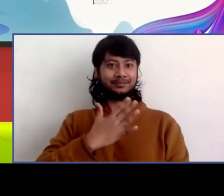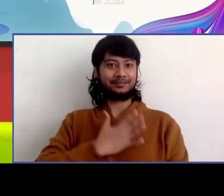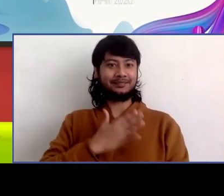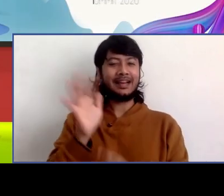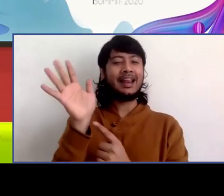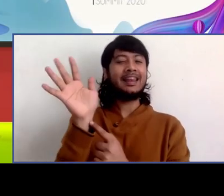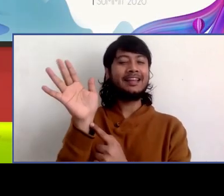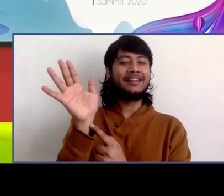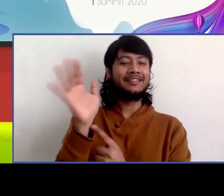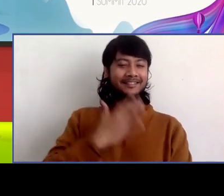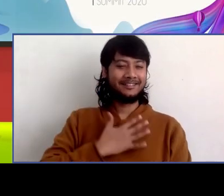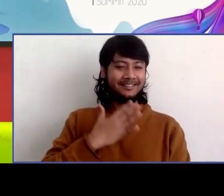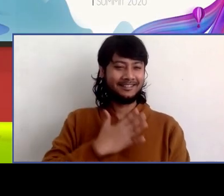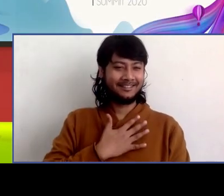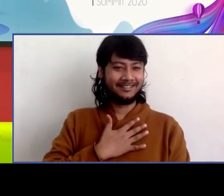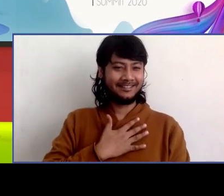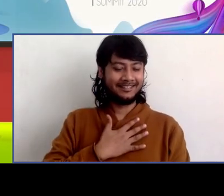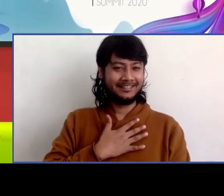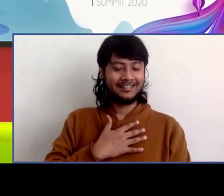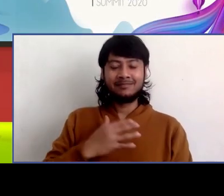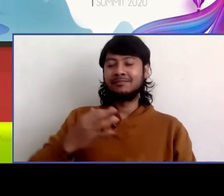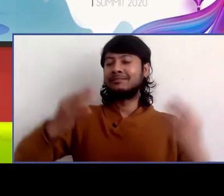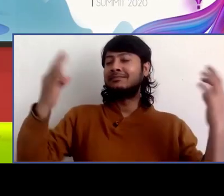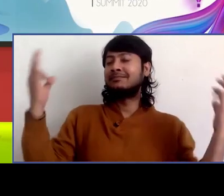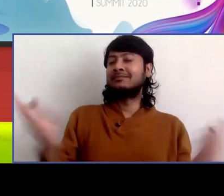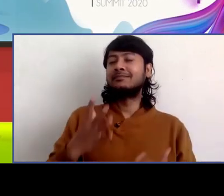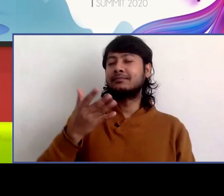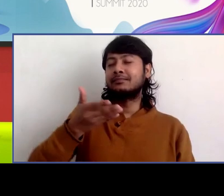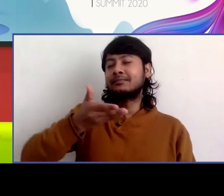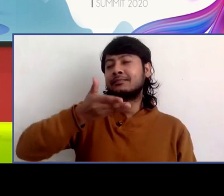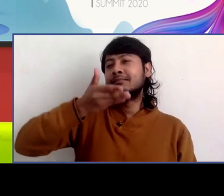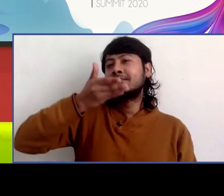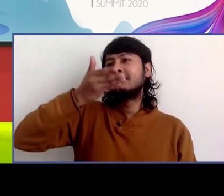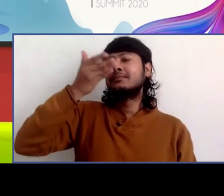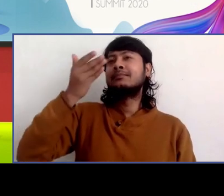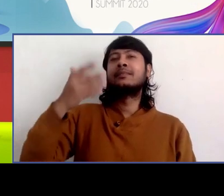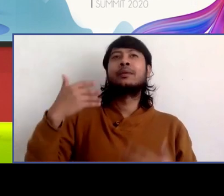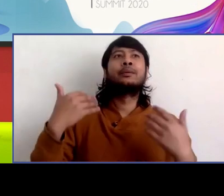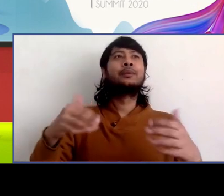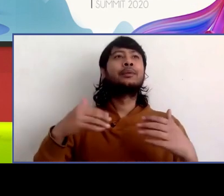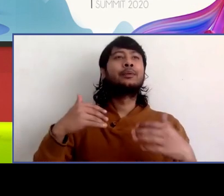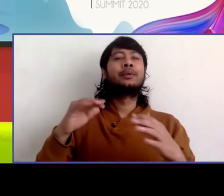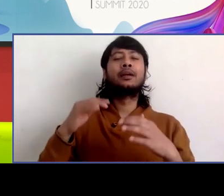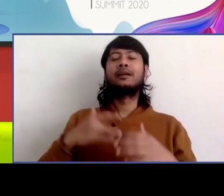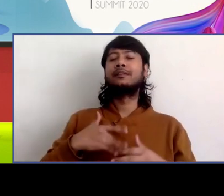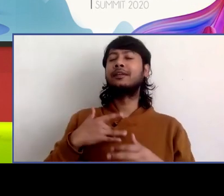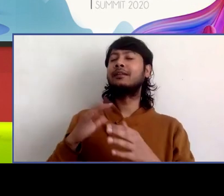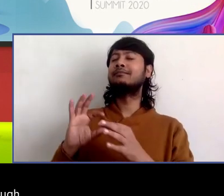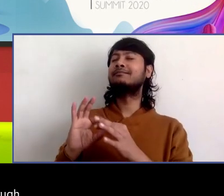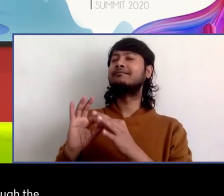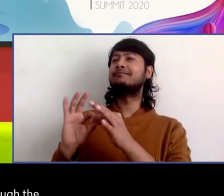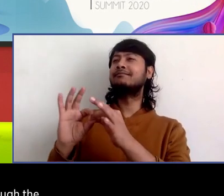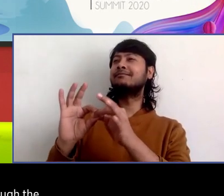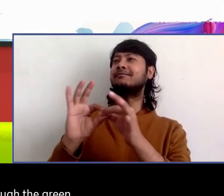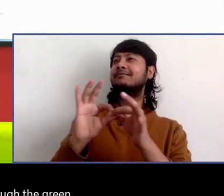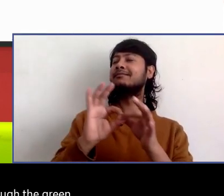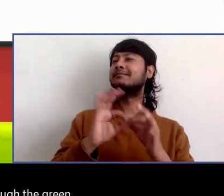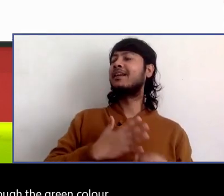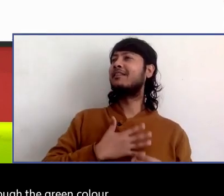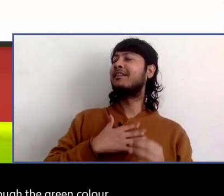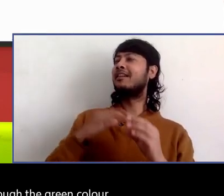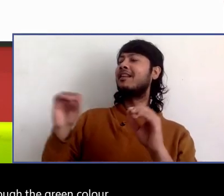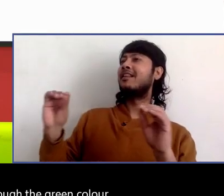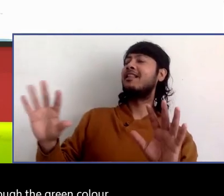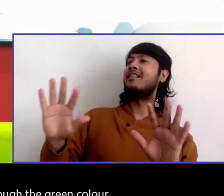The leaves of freshness, the harmony, and the harmony that radiates through the green color. Have